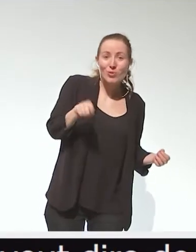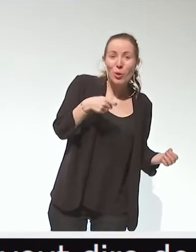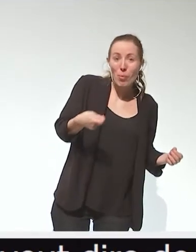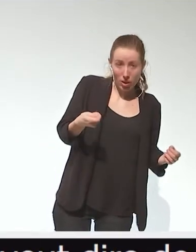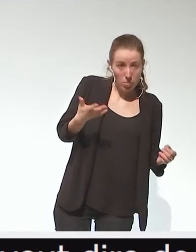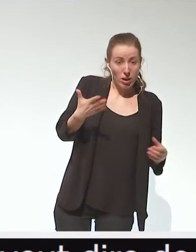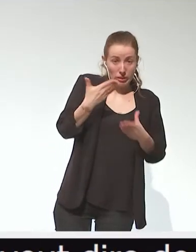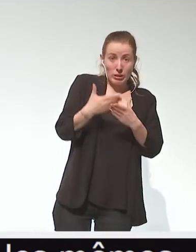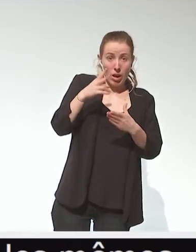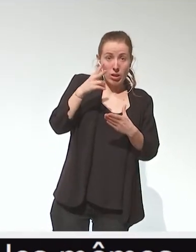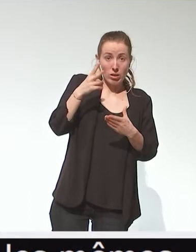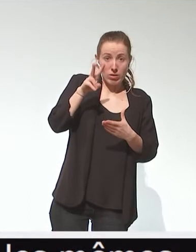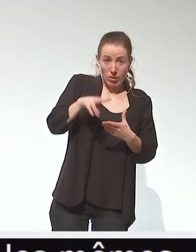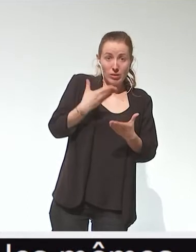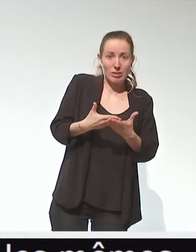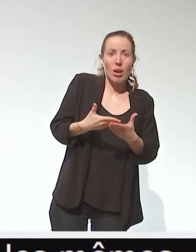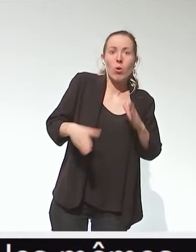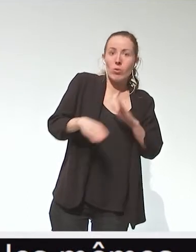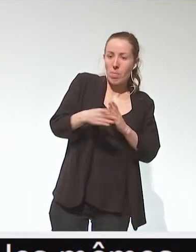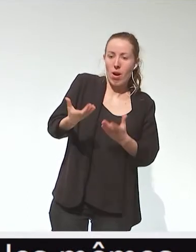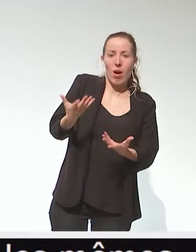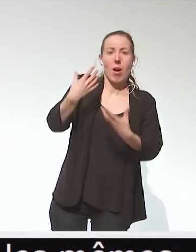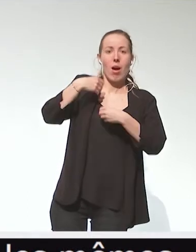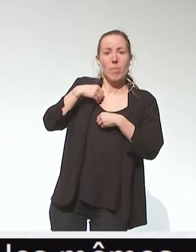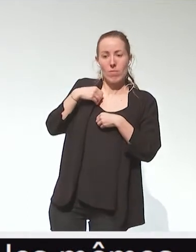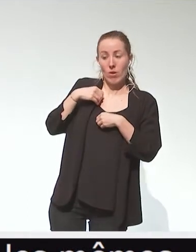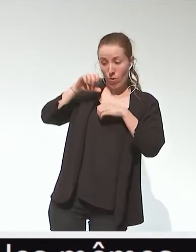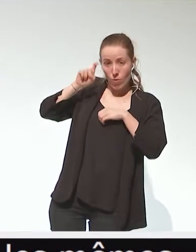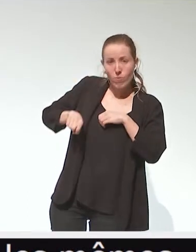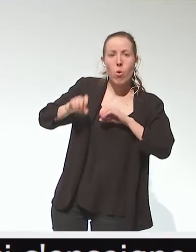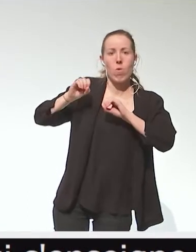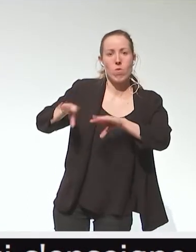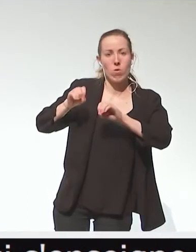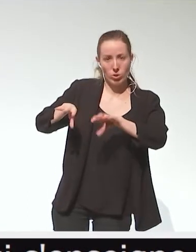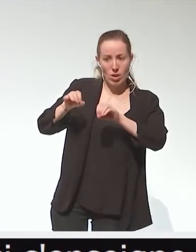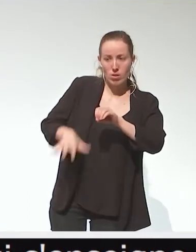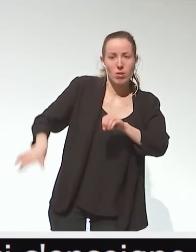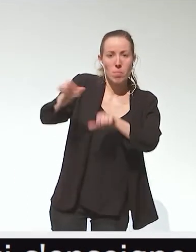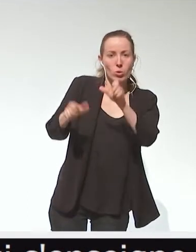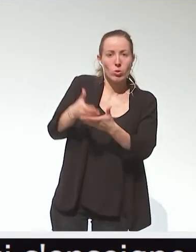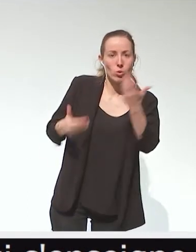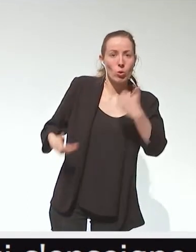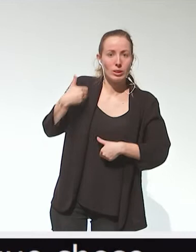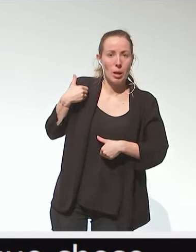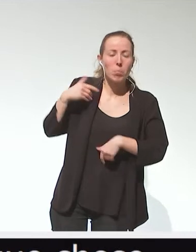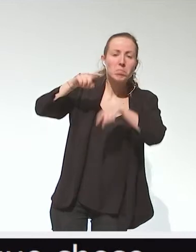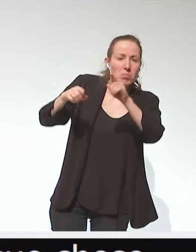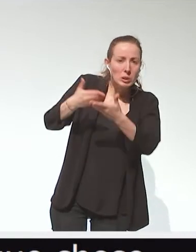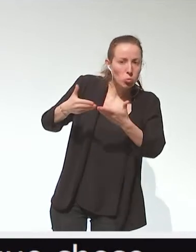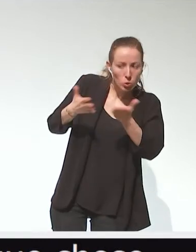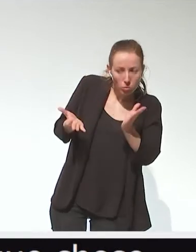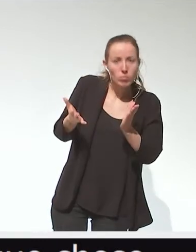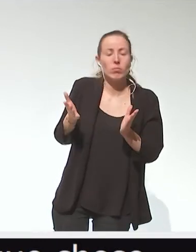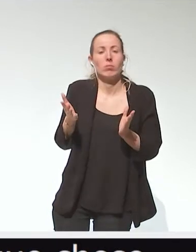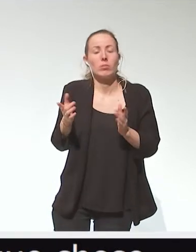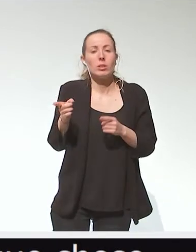this process to them. Another important aspect is that we cannot talk about employment if